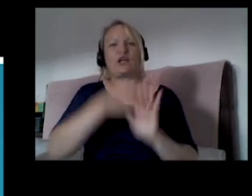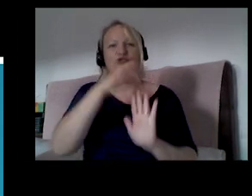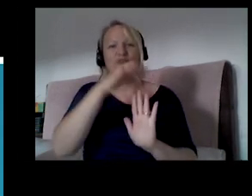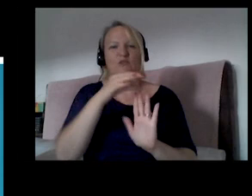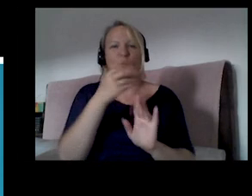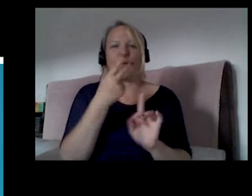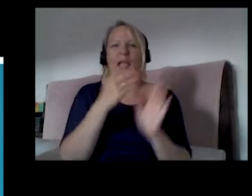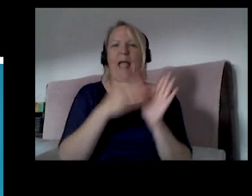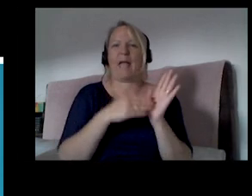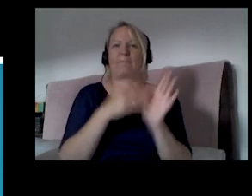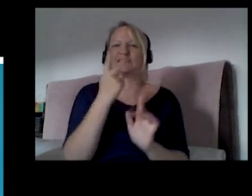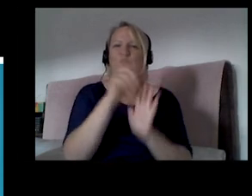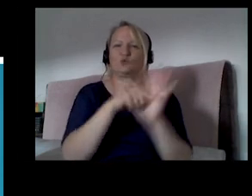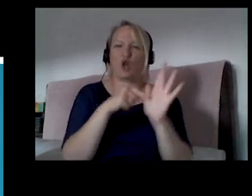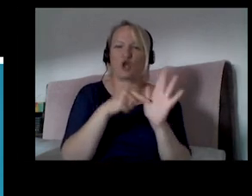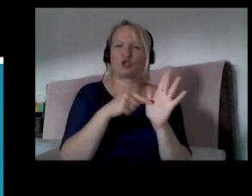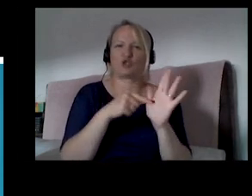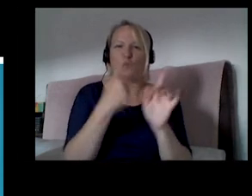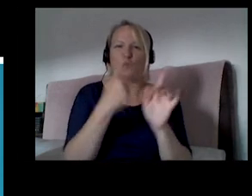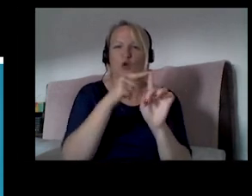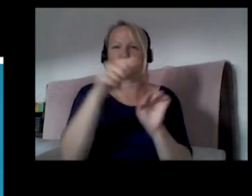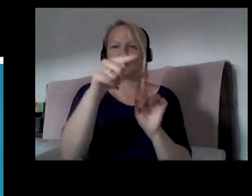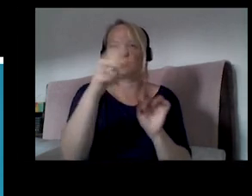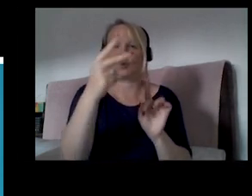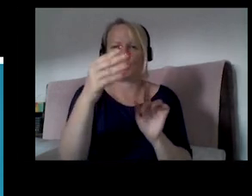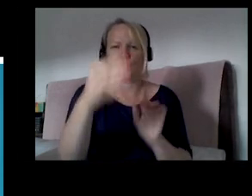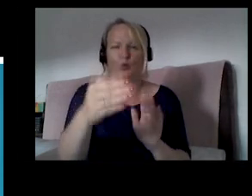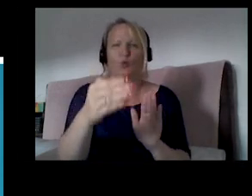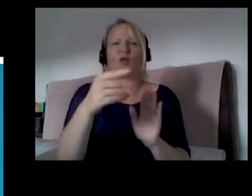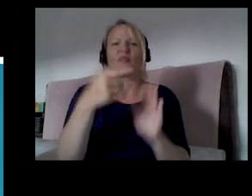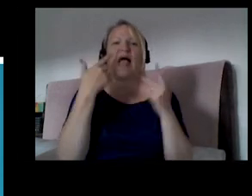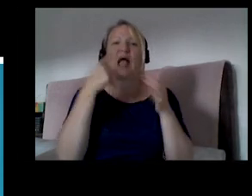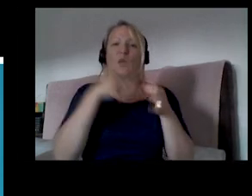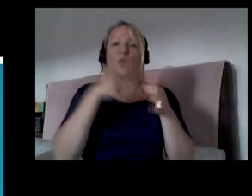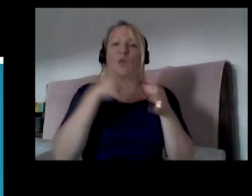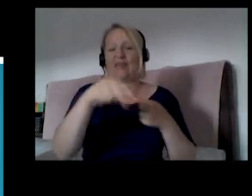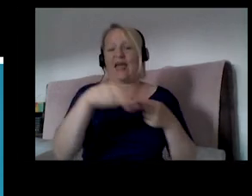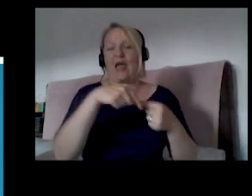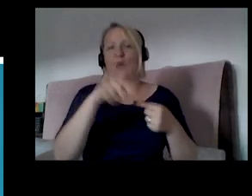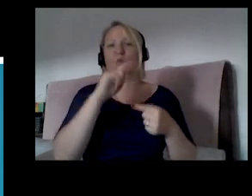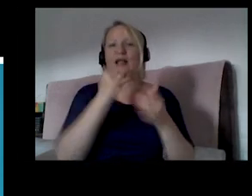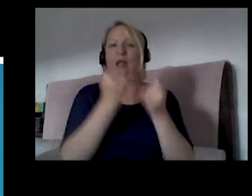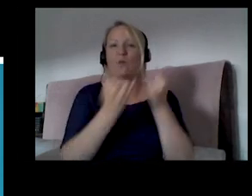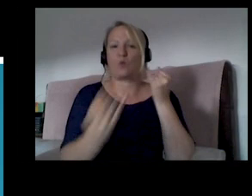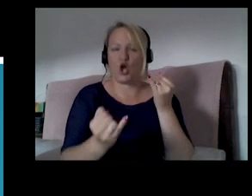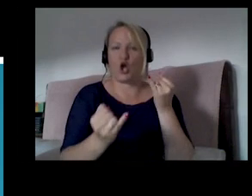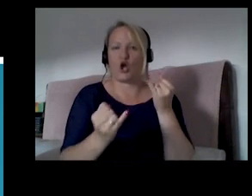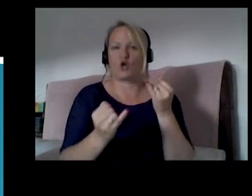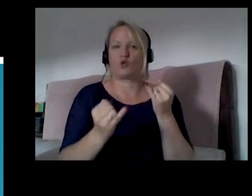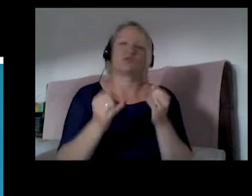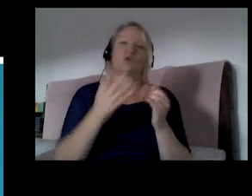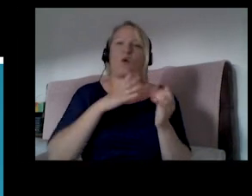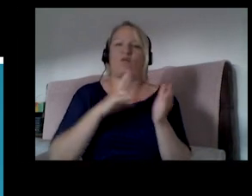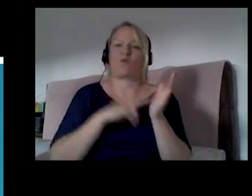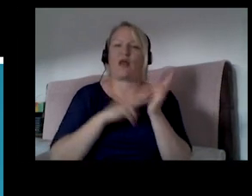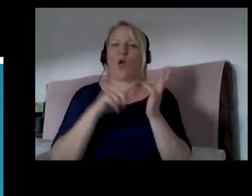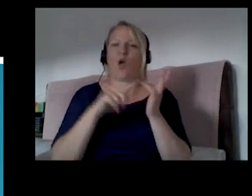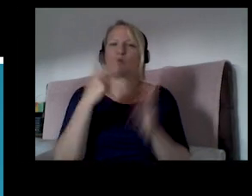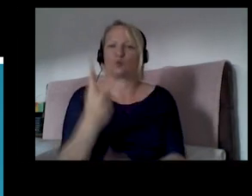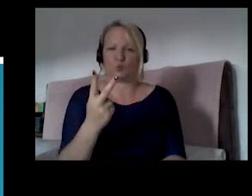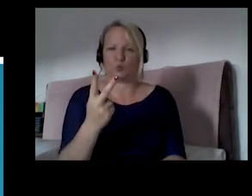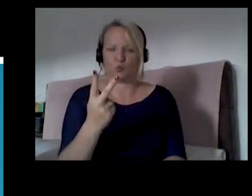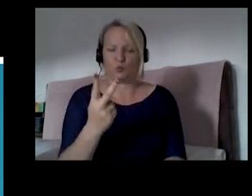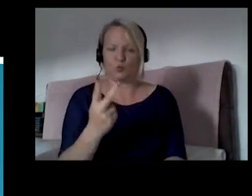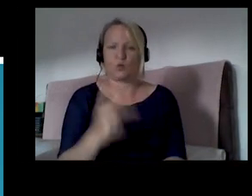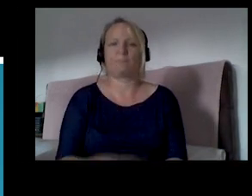increases on certain roads, such as the M2 junction 1 to 2, causing air quality to get worse and exceed the national air